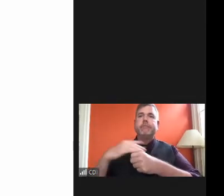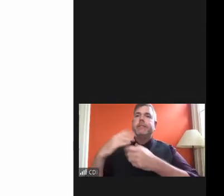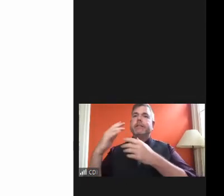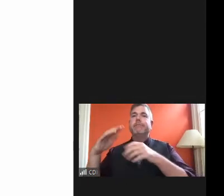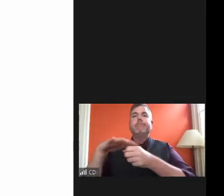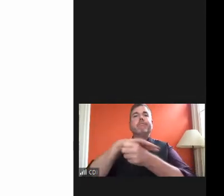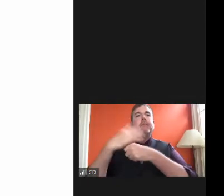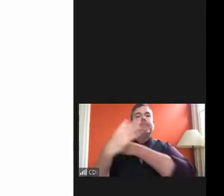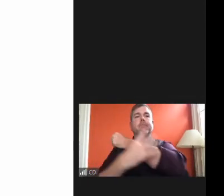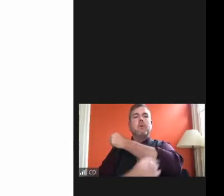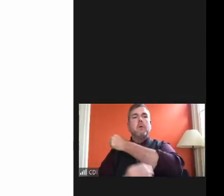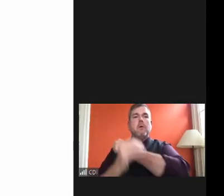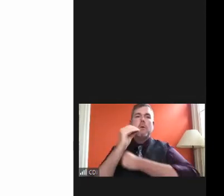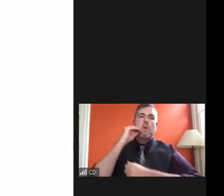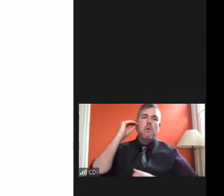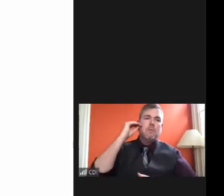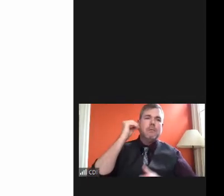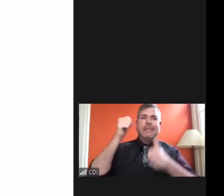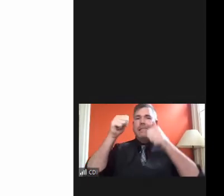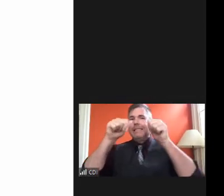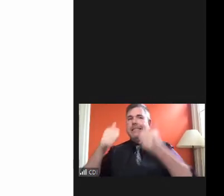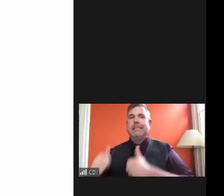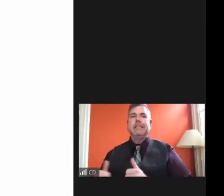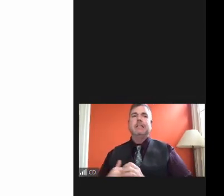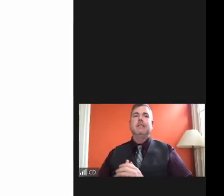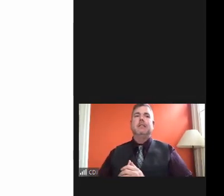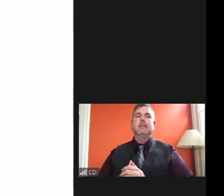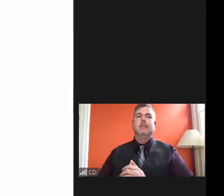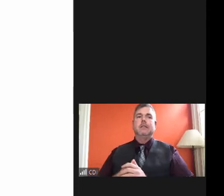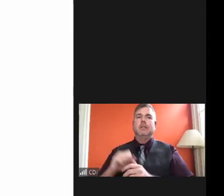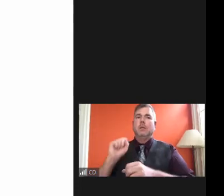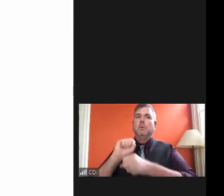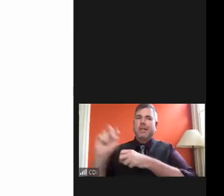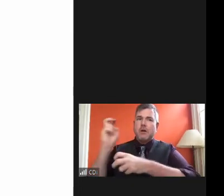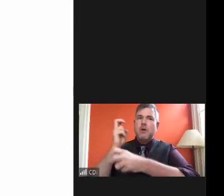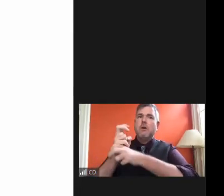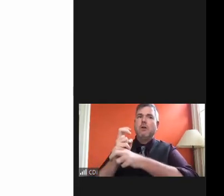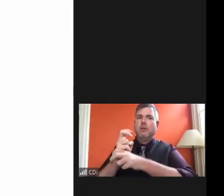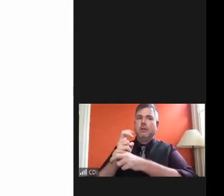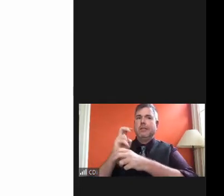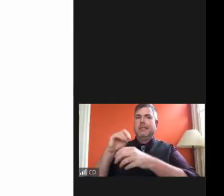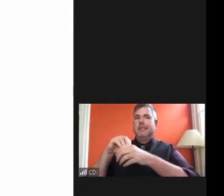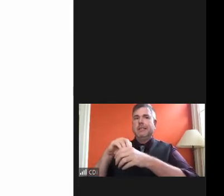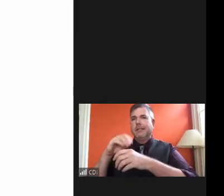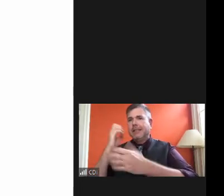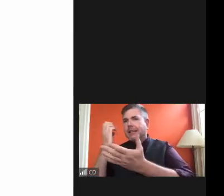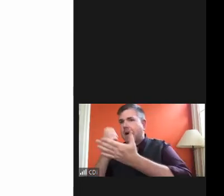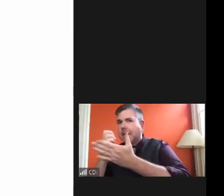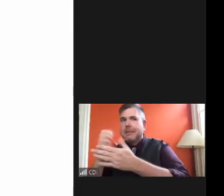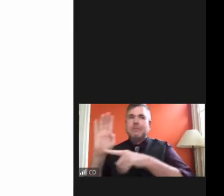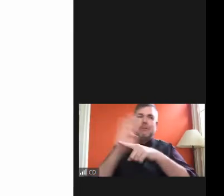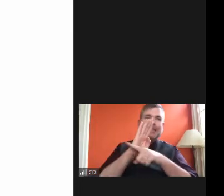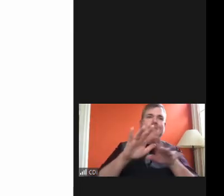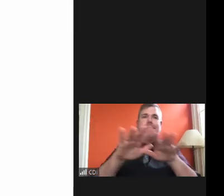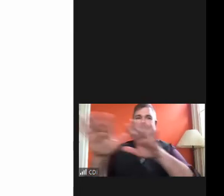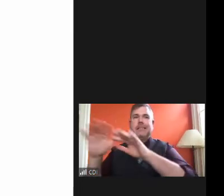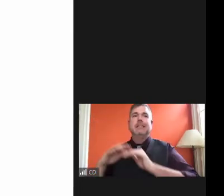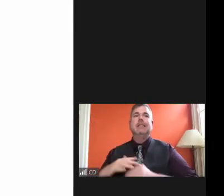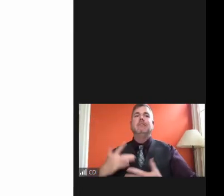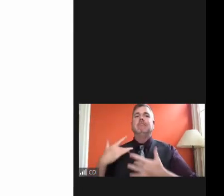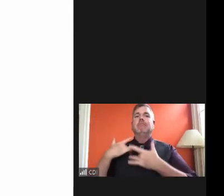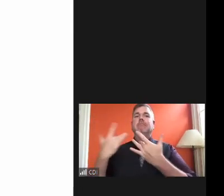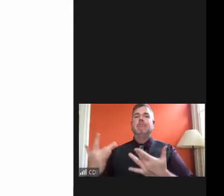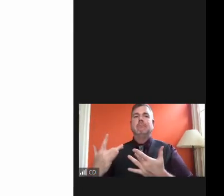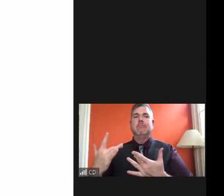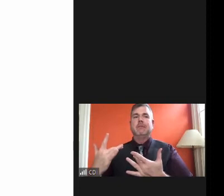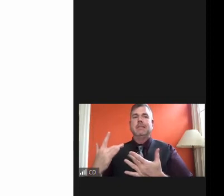economy have been out in the essential workforce since the beginning of the shelter in place. and bringing virus into households